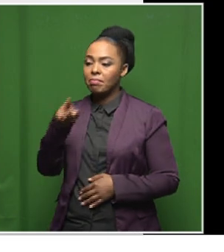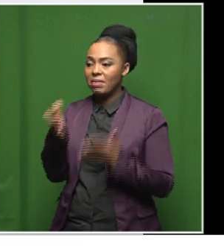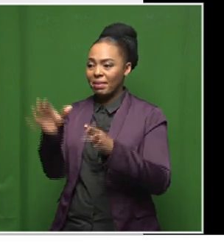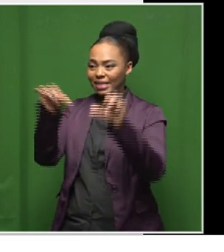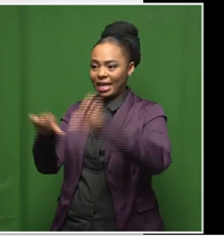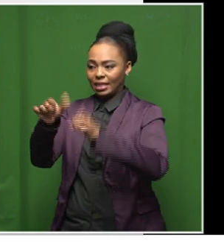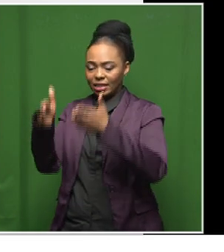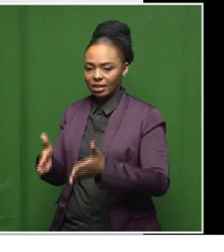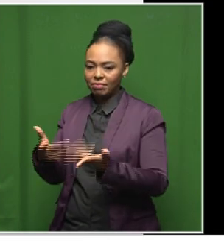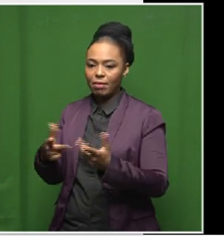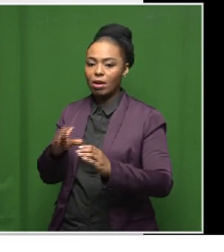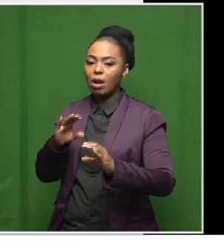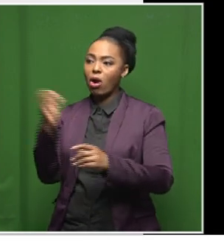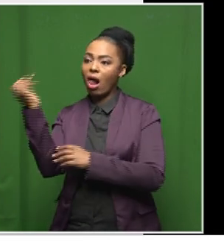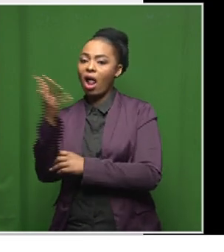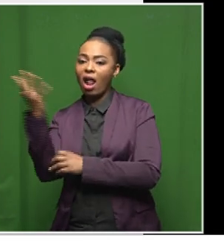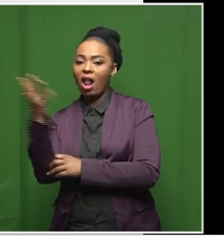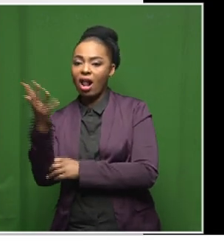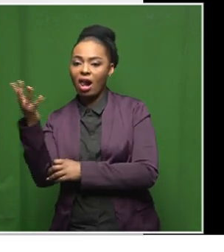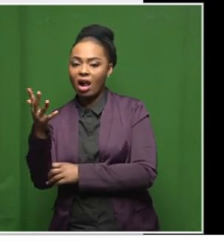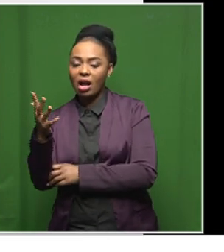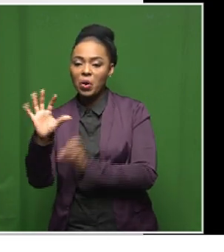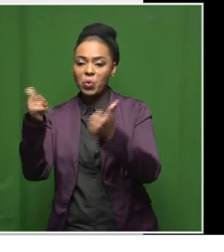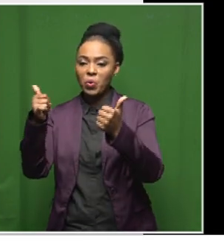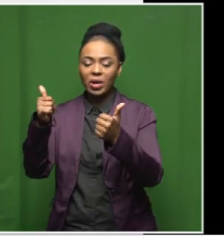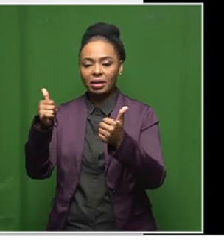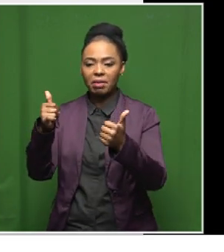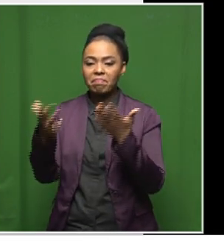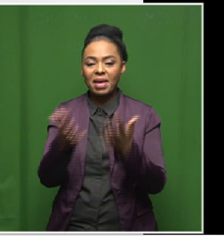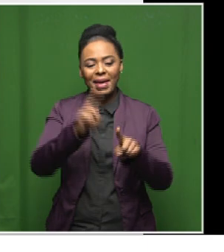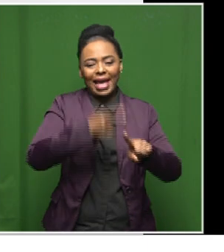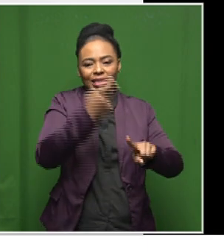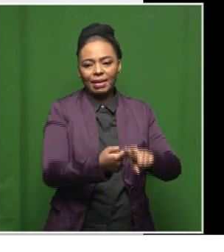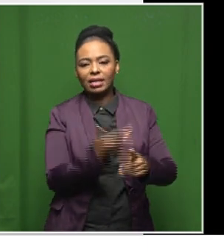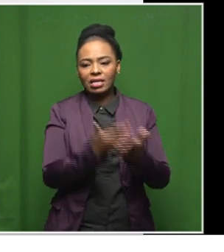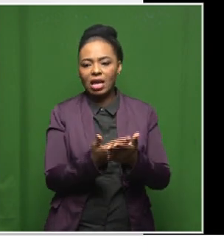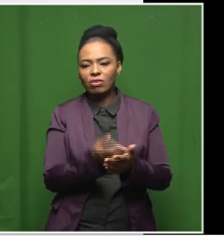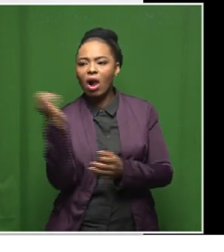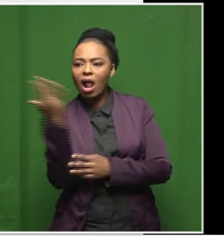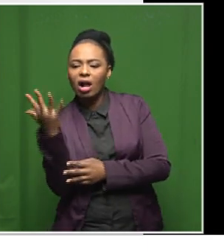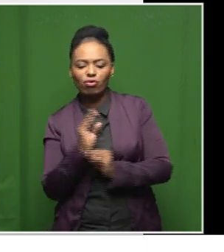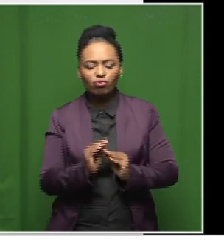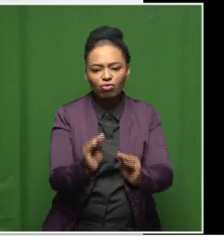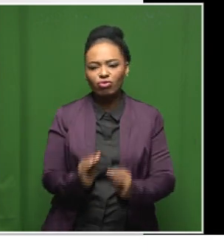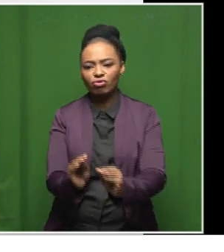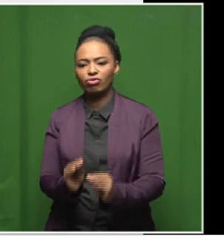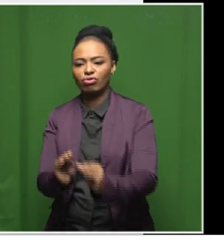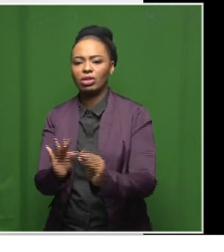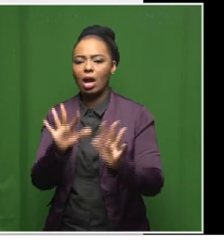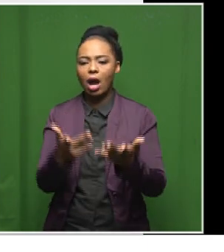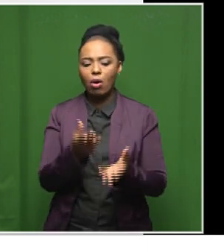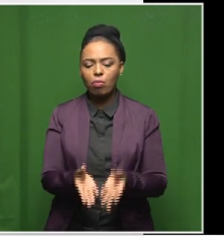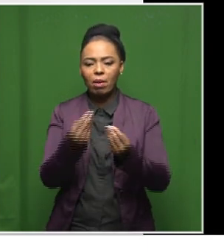communicate better, so you need really experts, to communicate about vaccines, the importance of getting